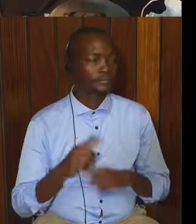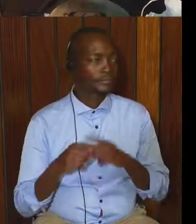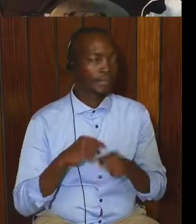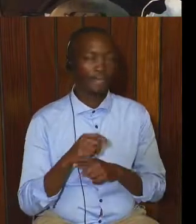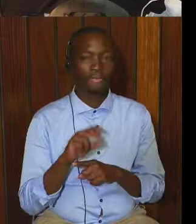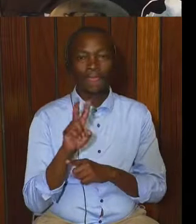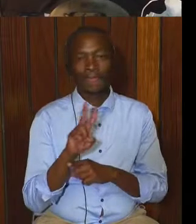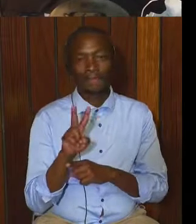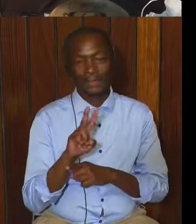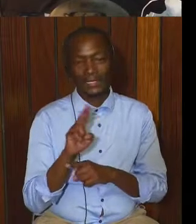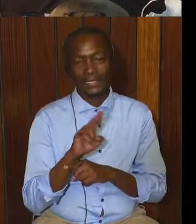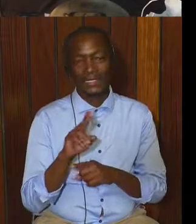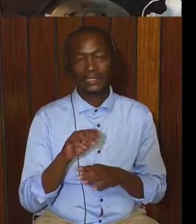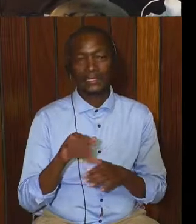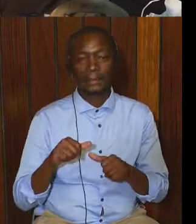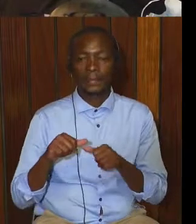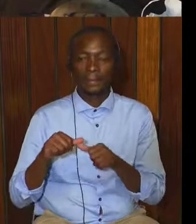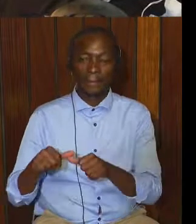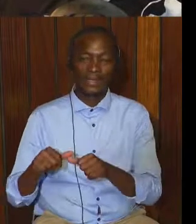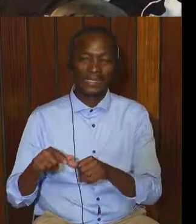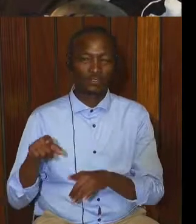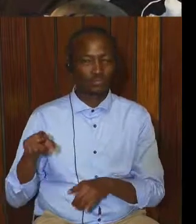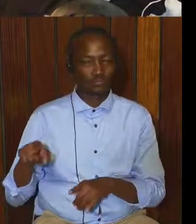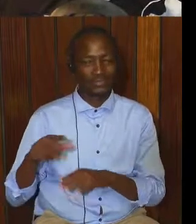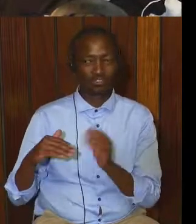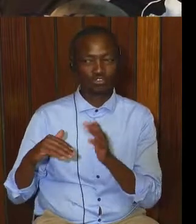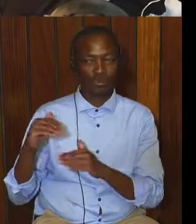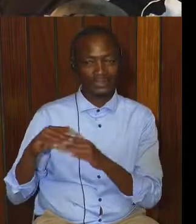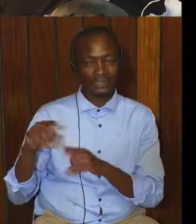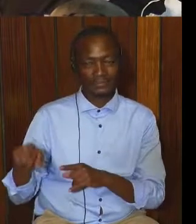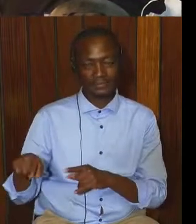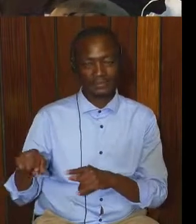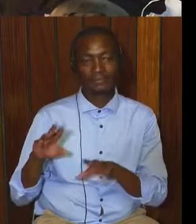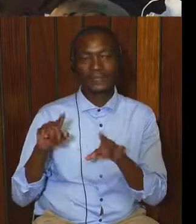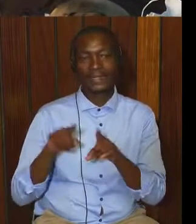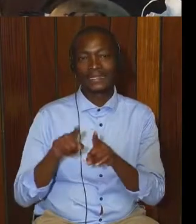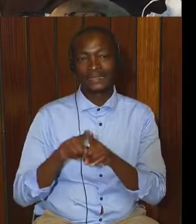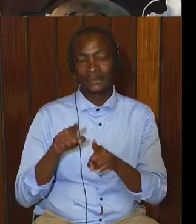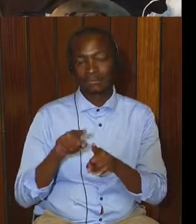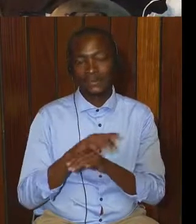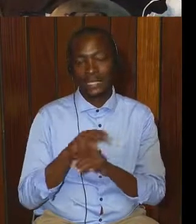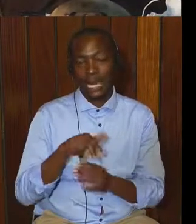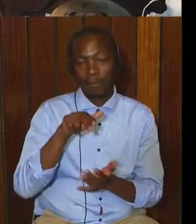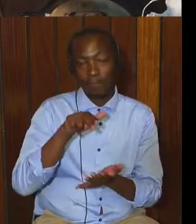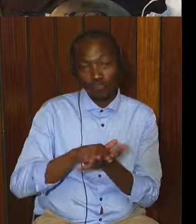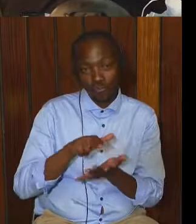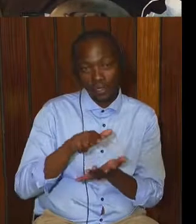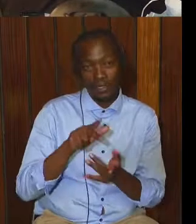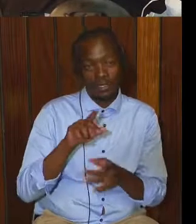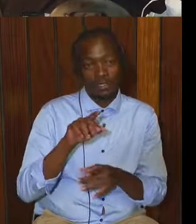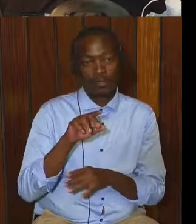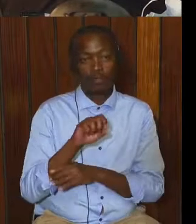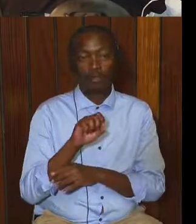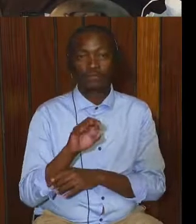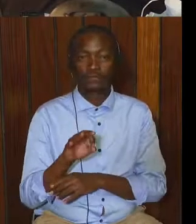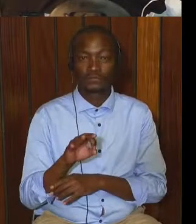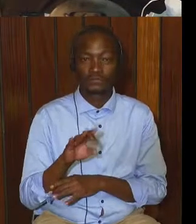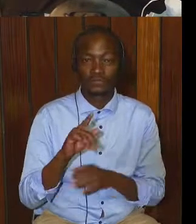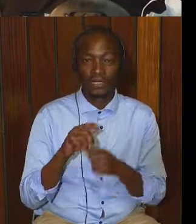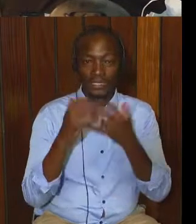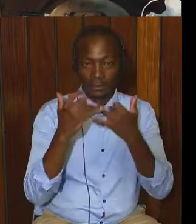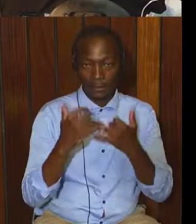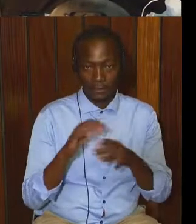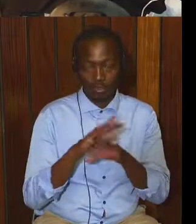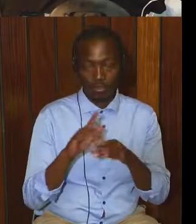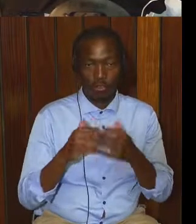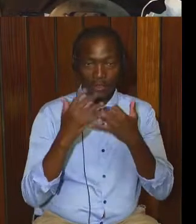Vereeniging Intermodal facility, the permanent one, the same with the approval of the budget